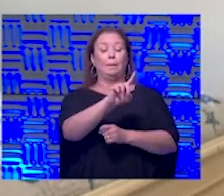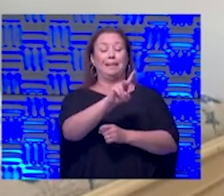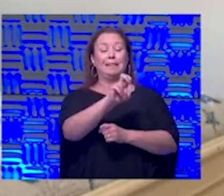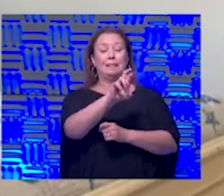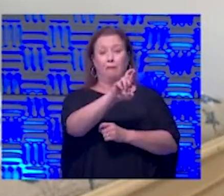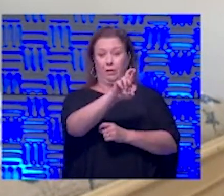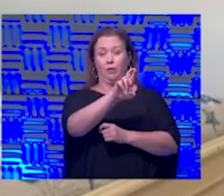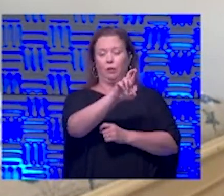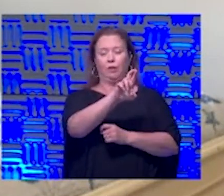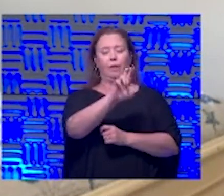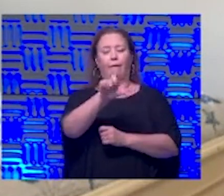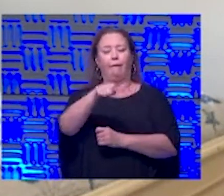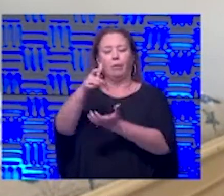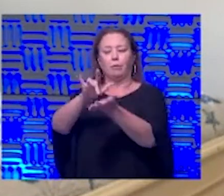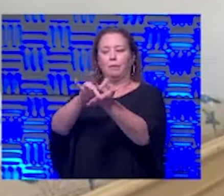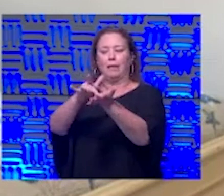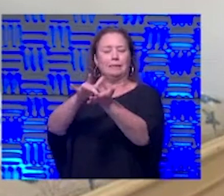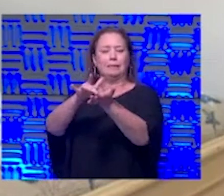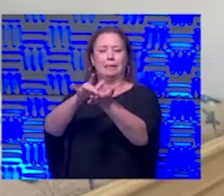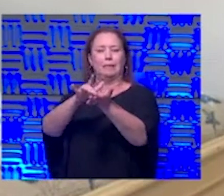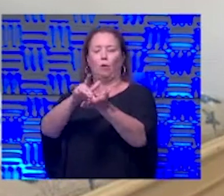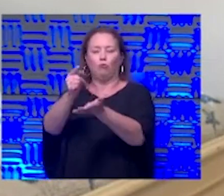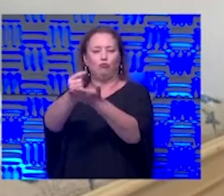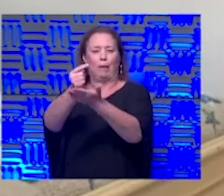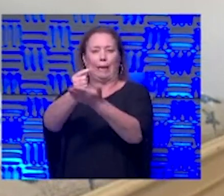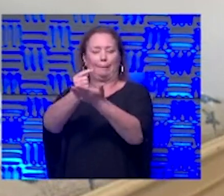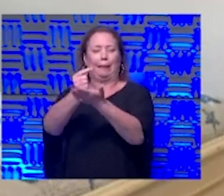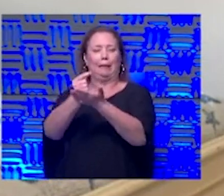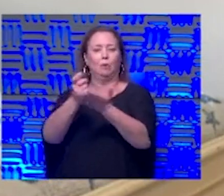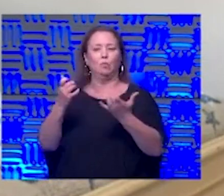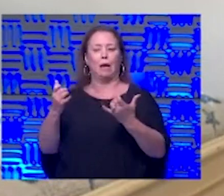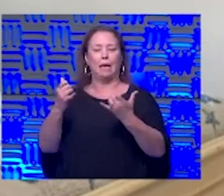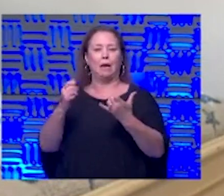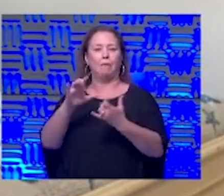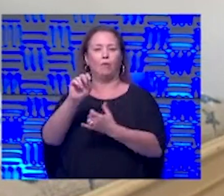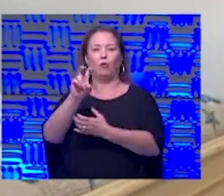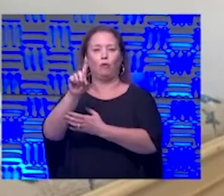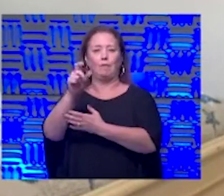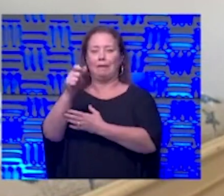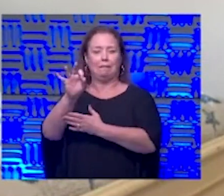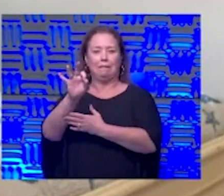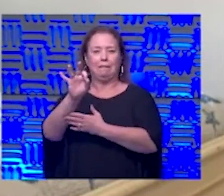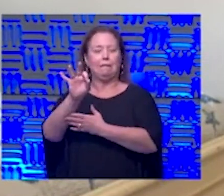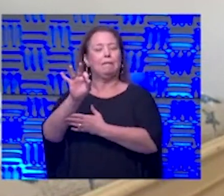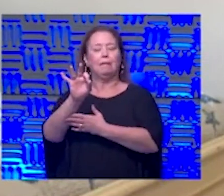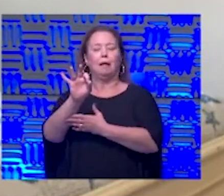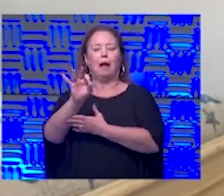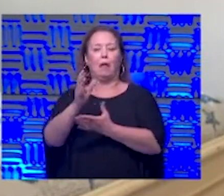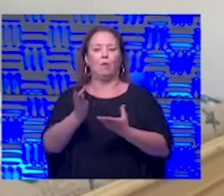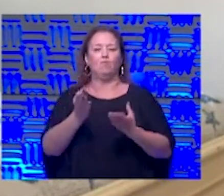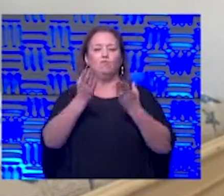proven prophylactic or treatment drug for COVID-19. I would absolutely recommend against using